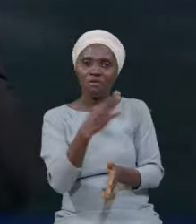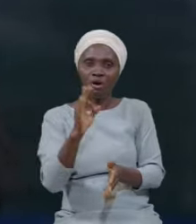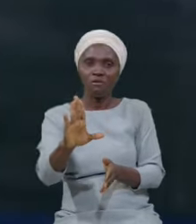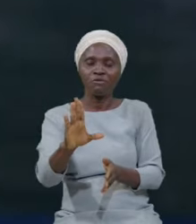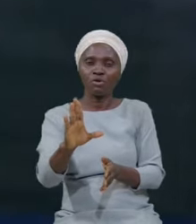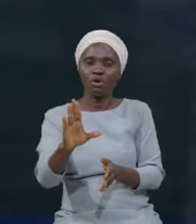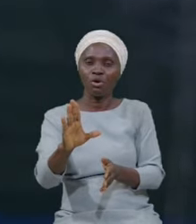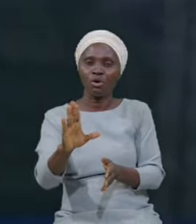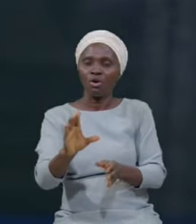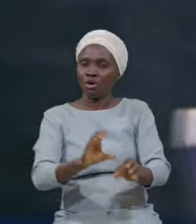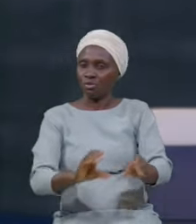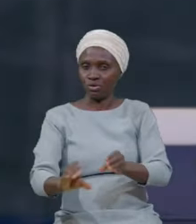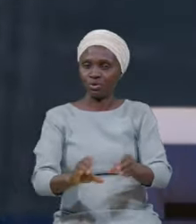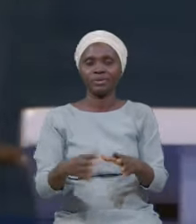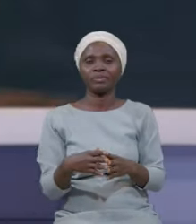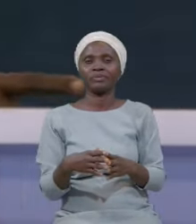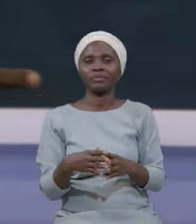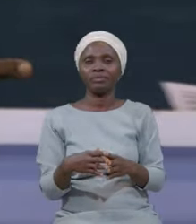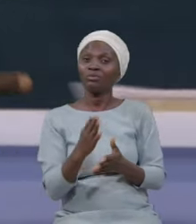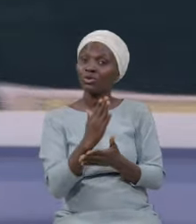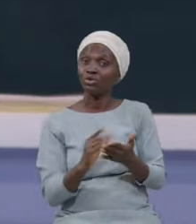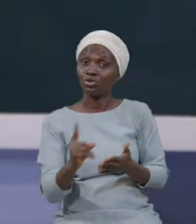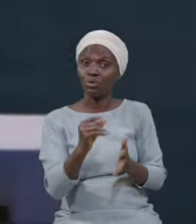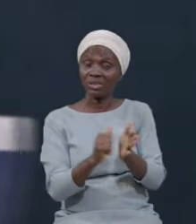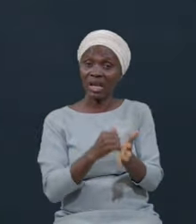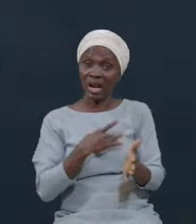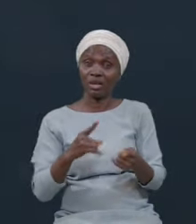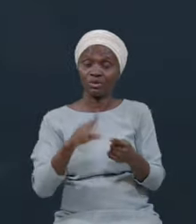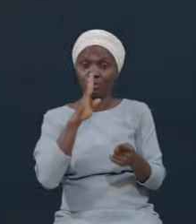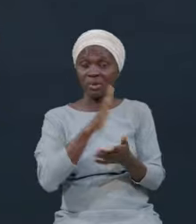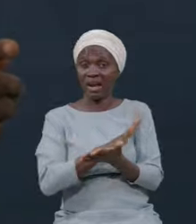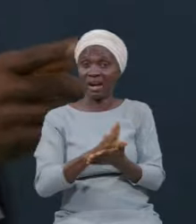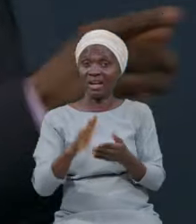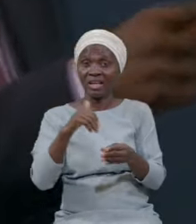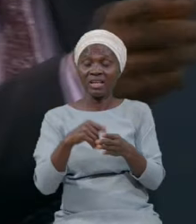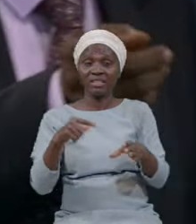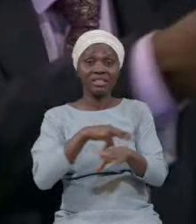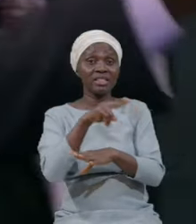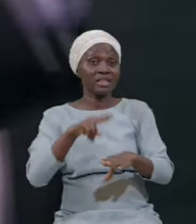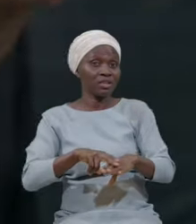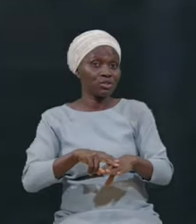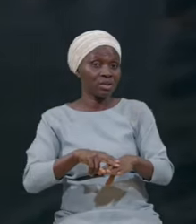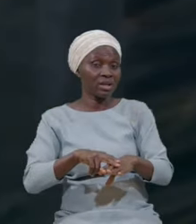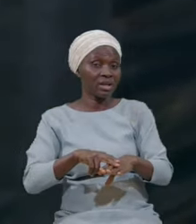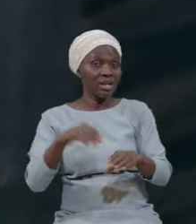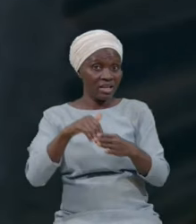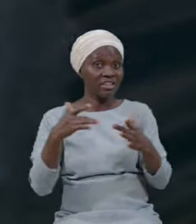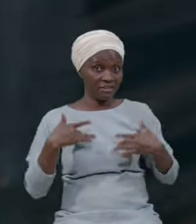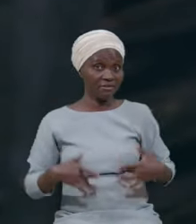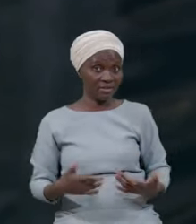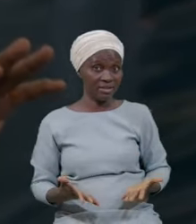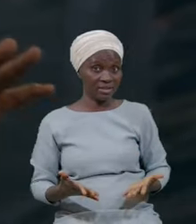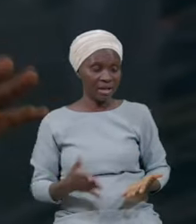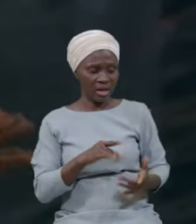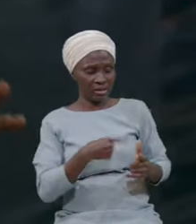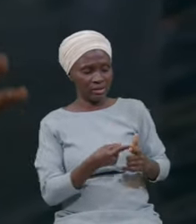the natural, in the physical. And then he sees the gutter. And he sees, the water in